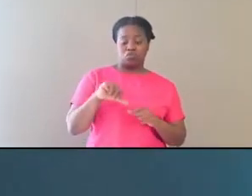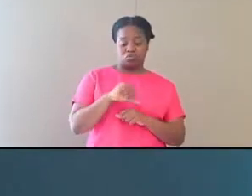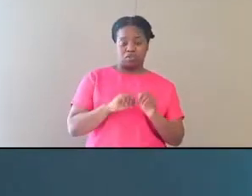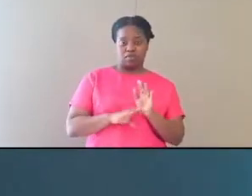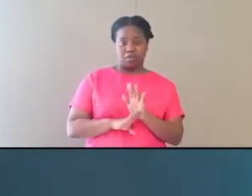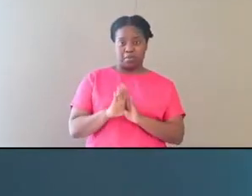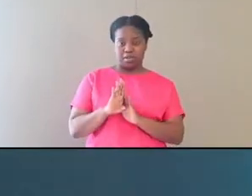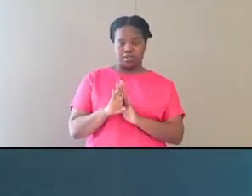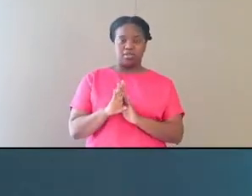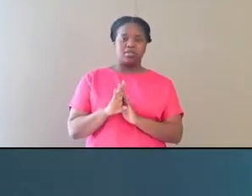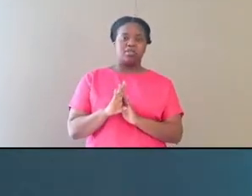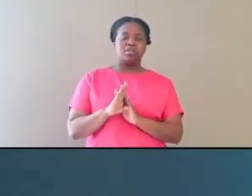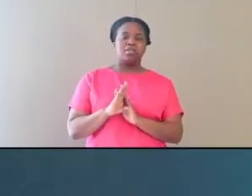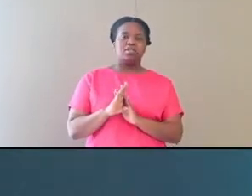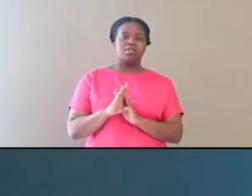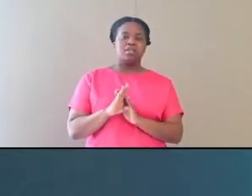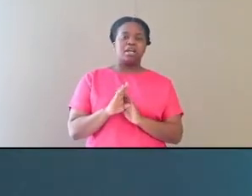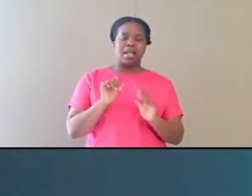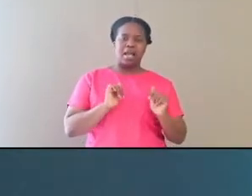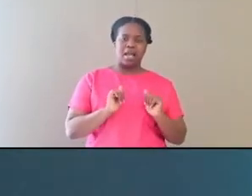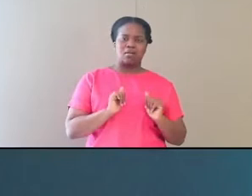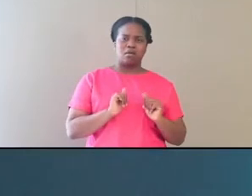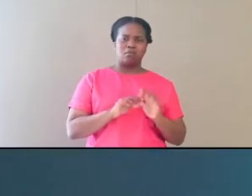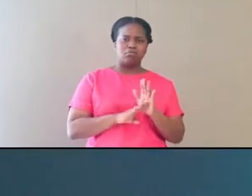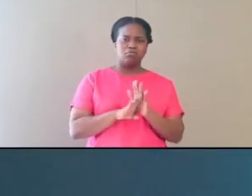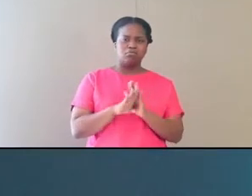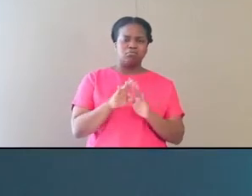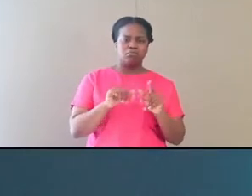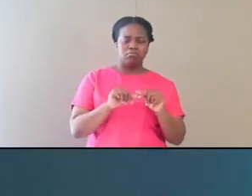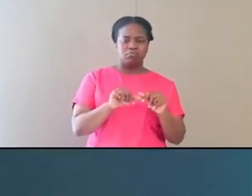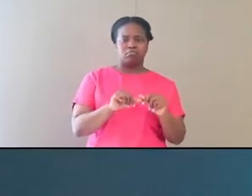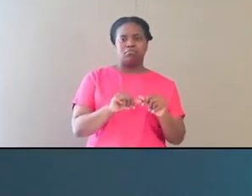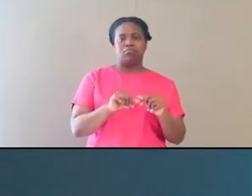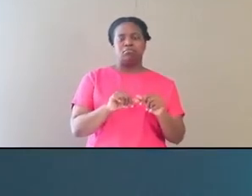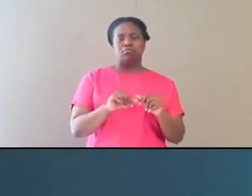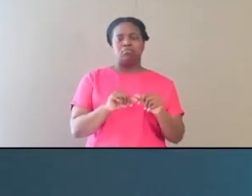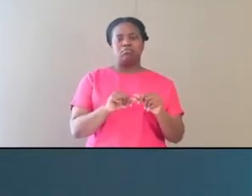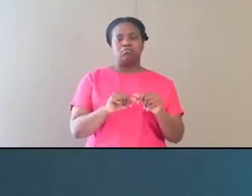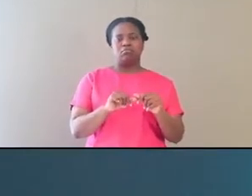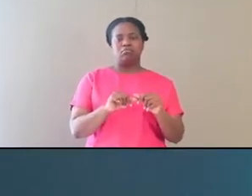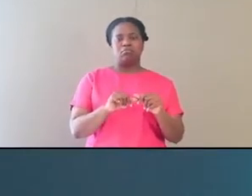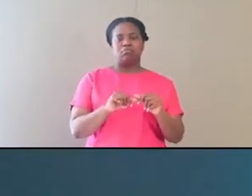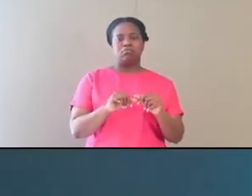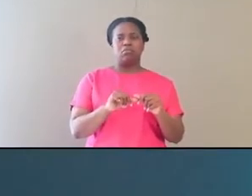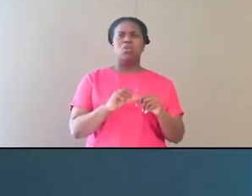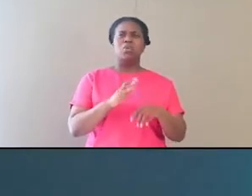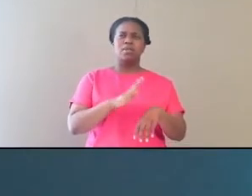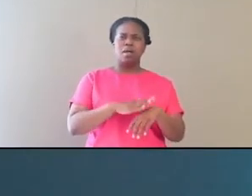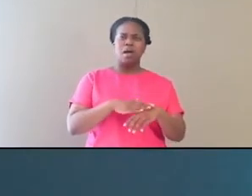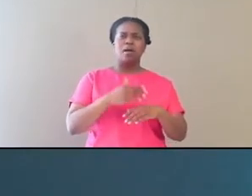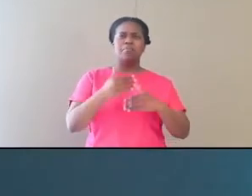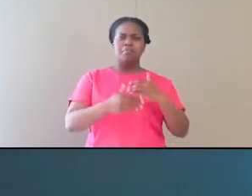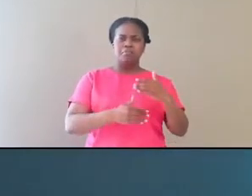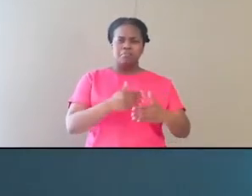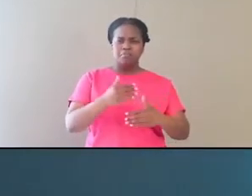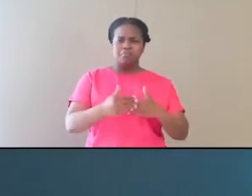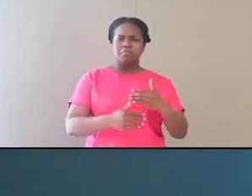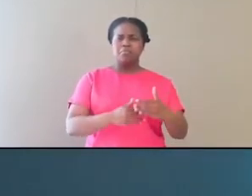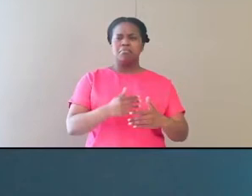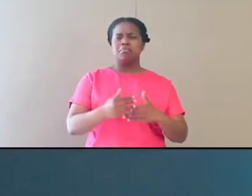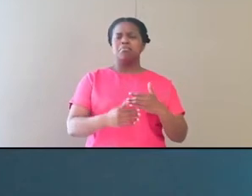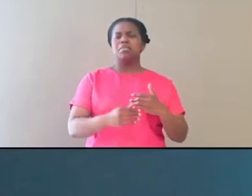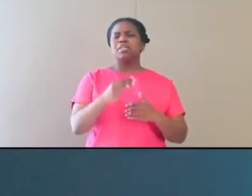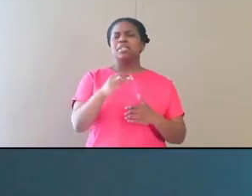and the activists pushing for expansion won the day. And over time, the CSG was expanded